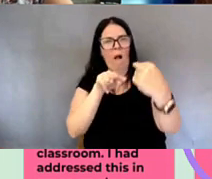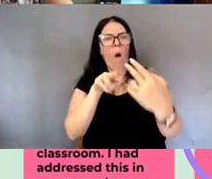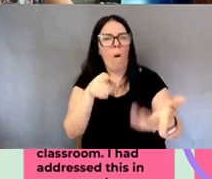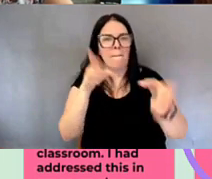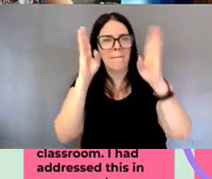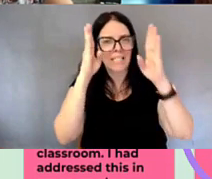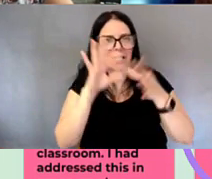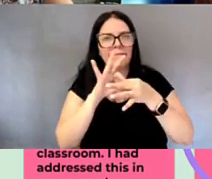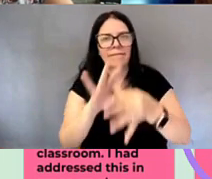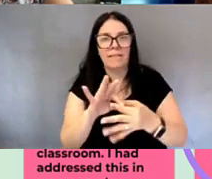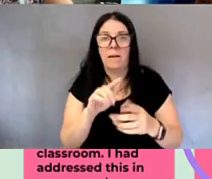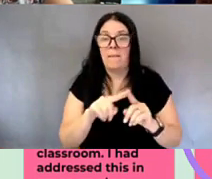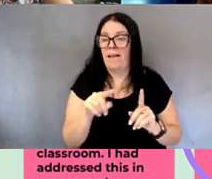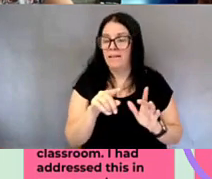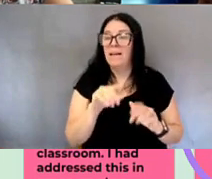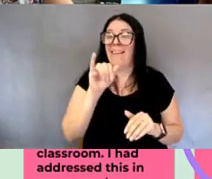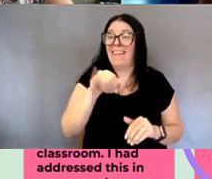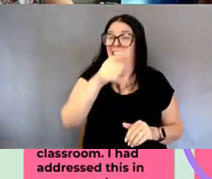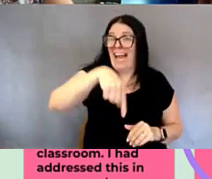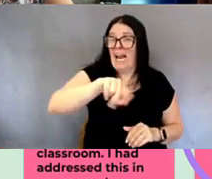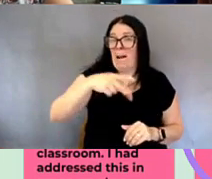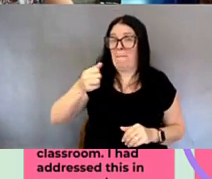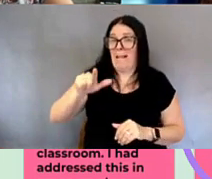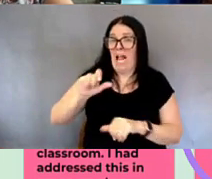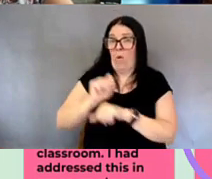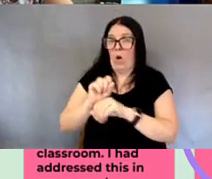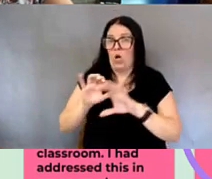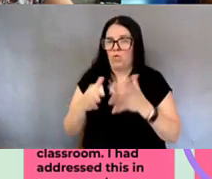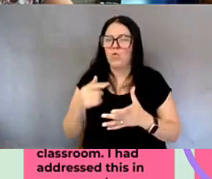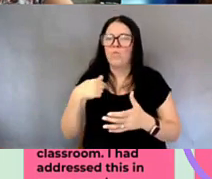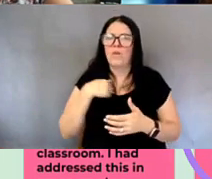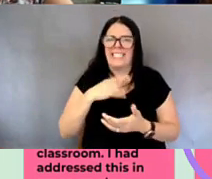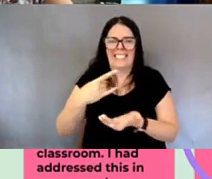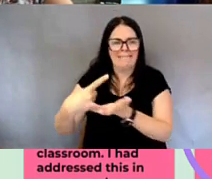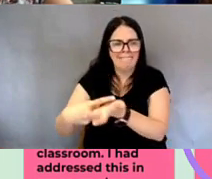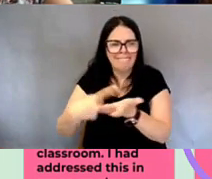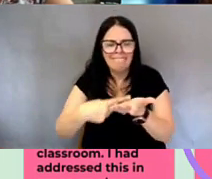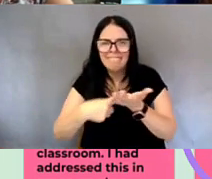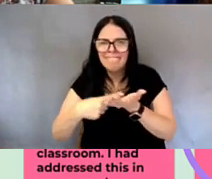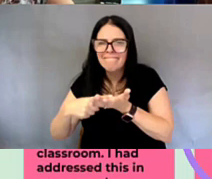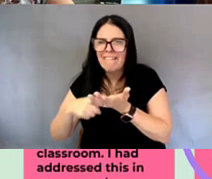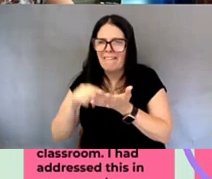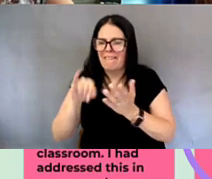group first couple of questions and